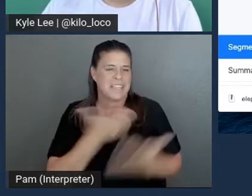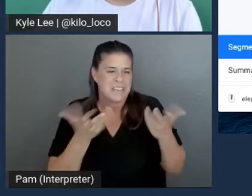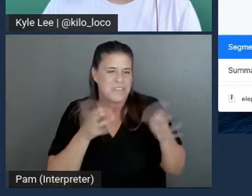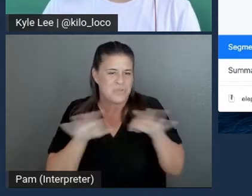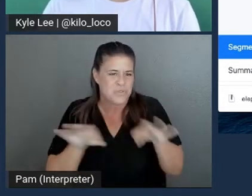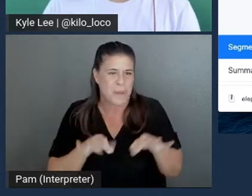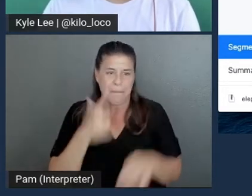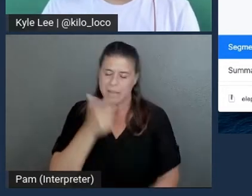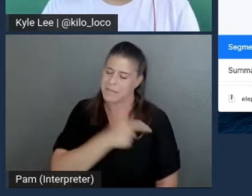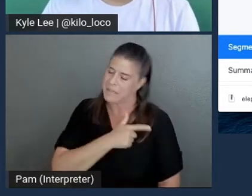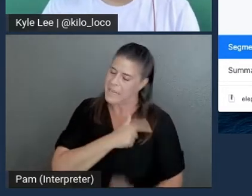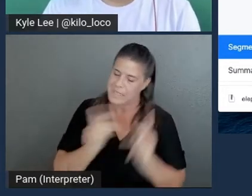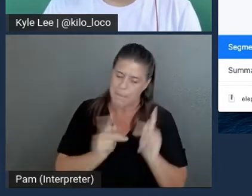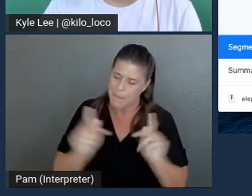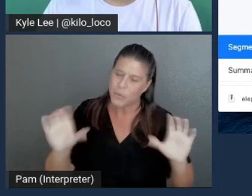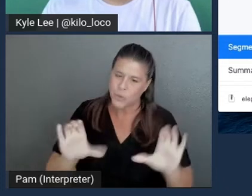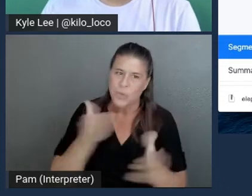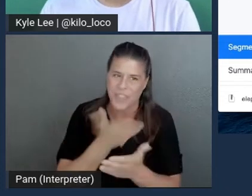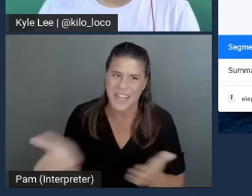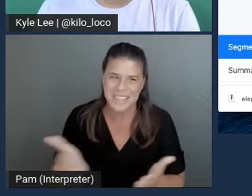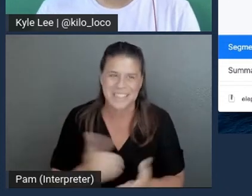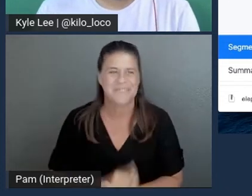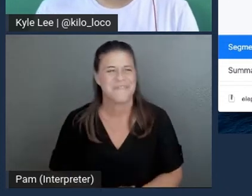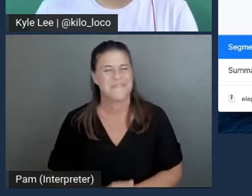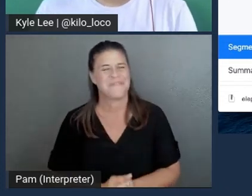Because lazy people do things. I